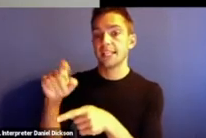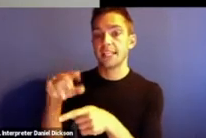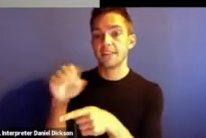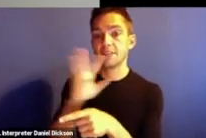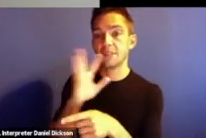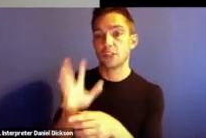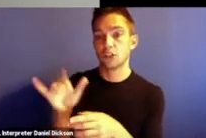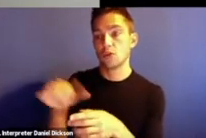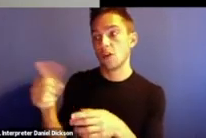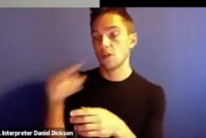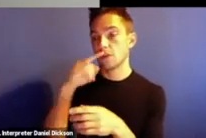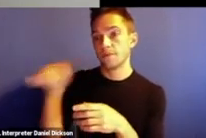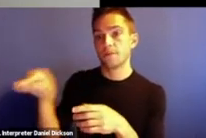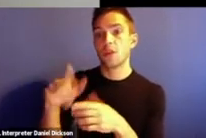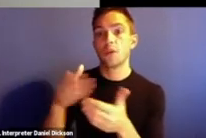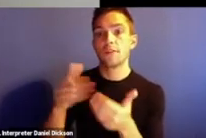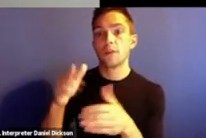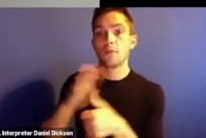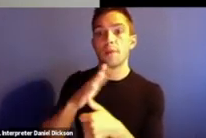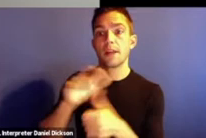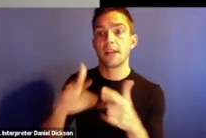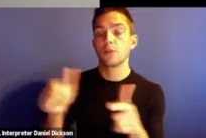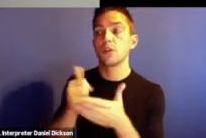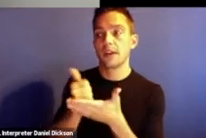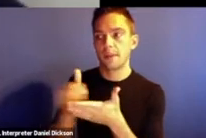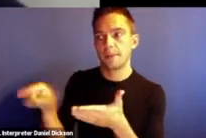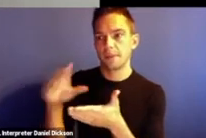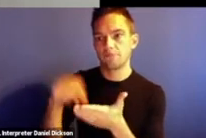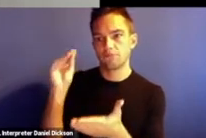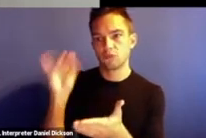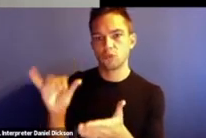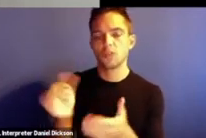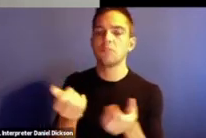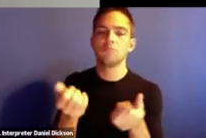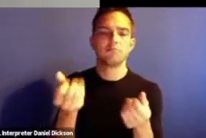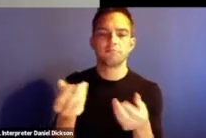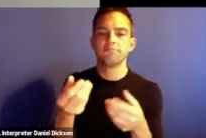the classroom's primary language is. And there's quite a few other examples of that as well.